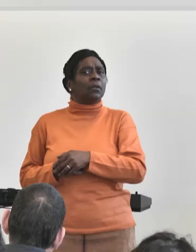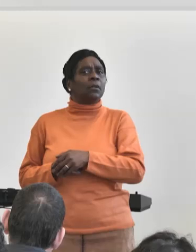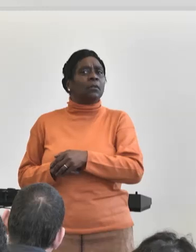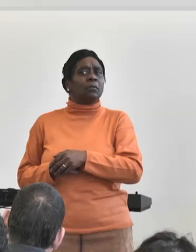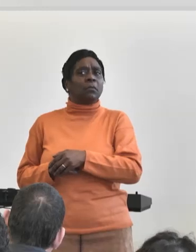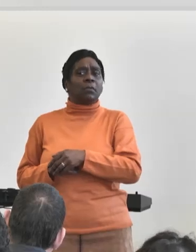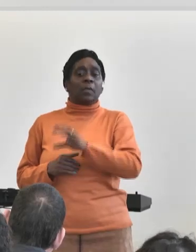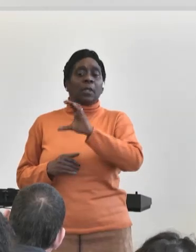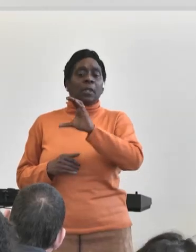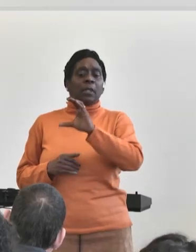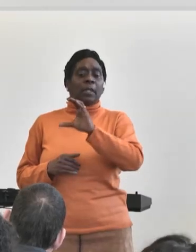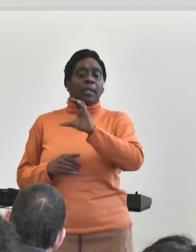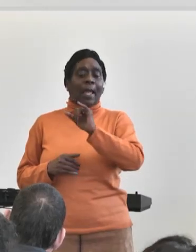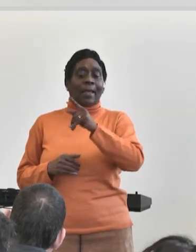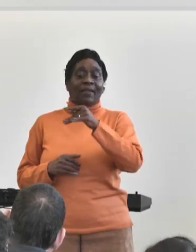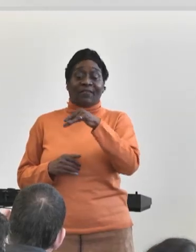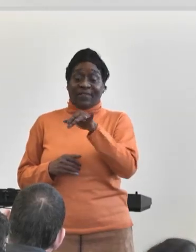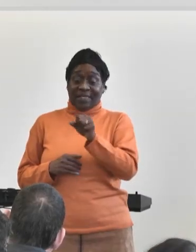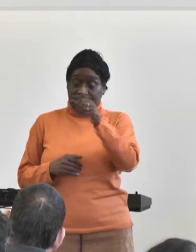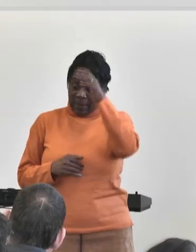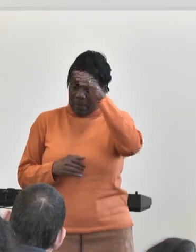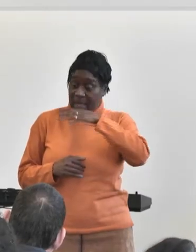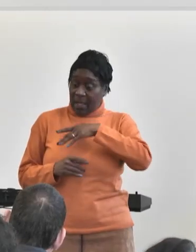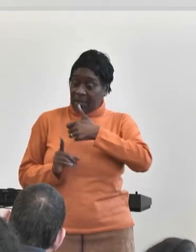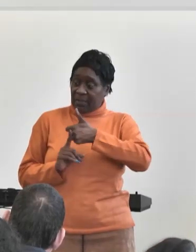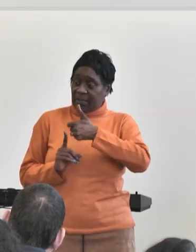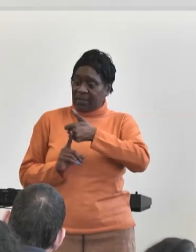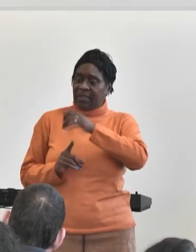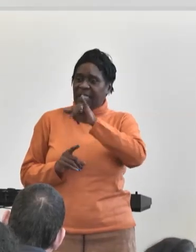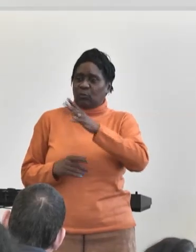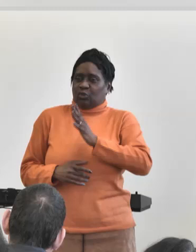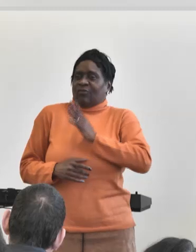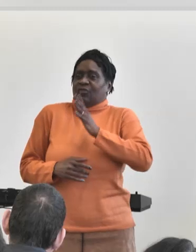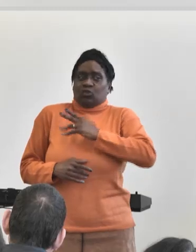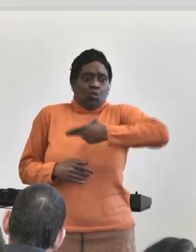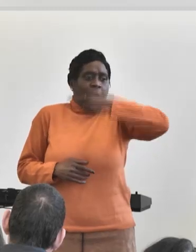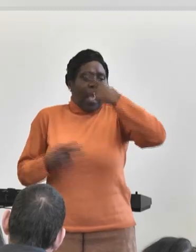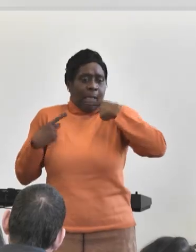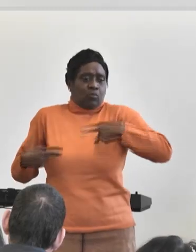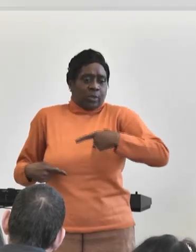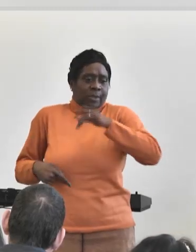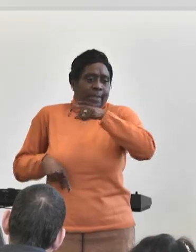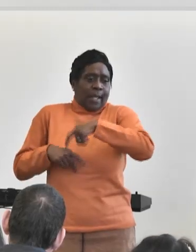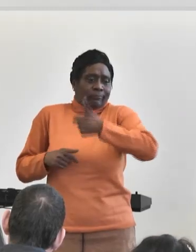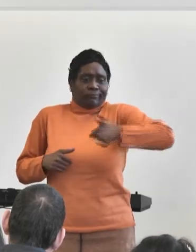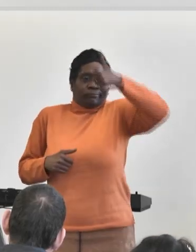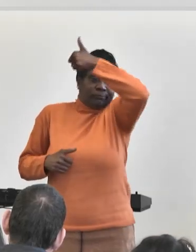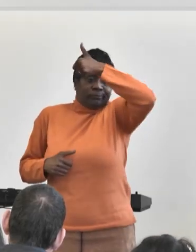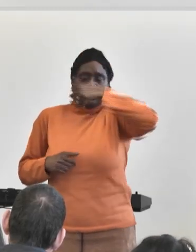There was Caiaphas, who was the official high priest at that time. ¿Quién era